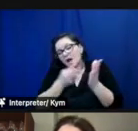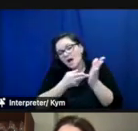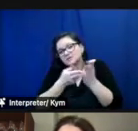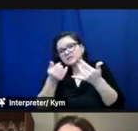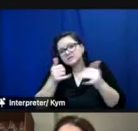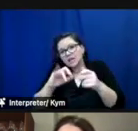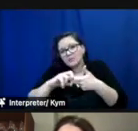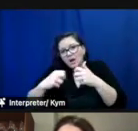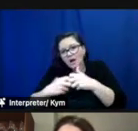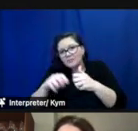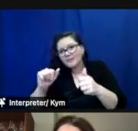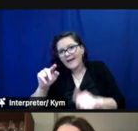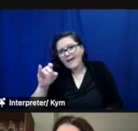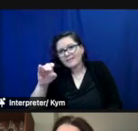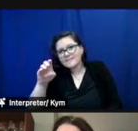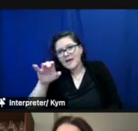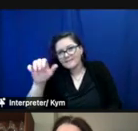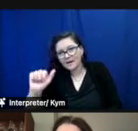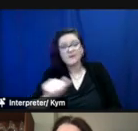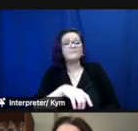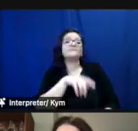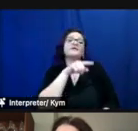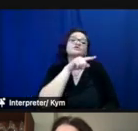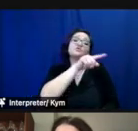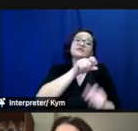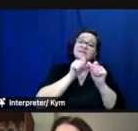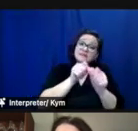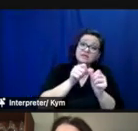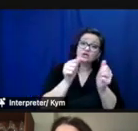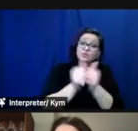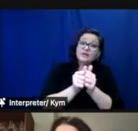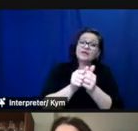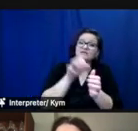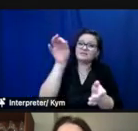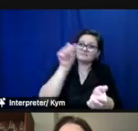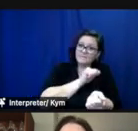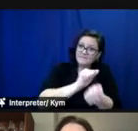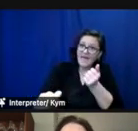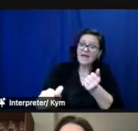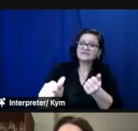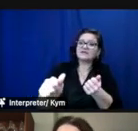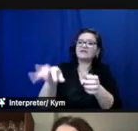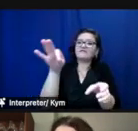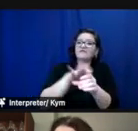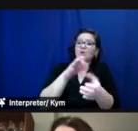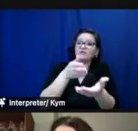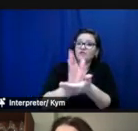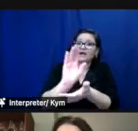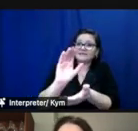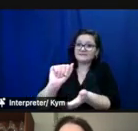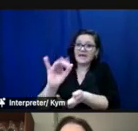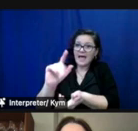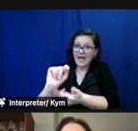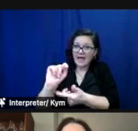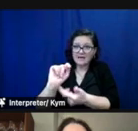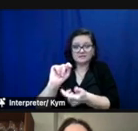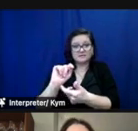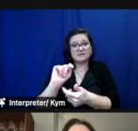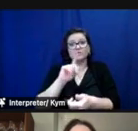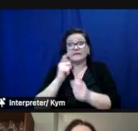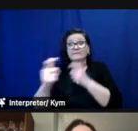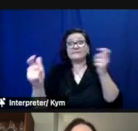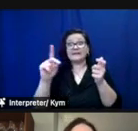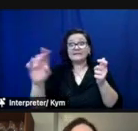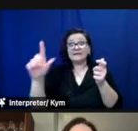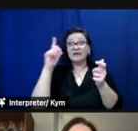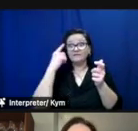So this then contributed to the passage of the Voting Rights Act, which was a landmark thing in the civil rights movement. And so then one last thing,